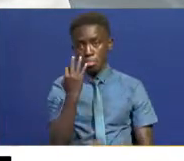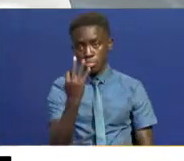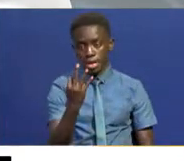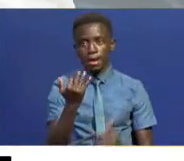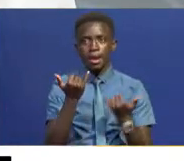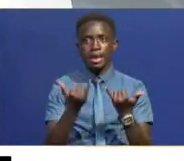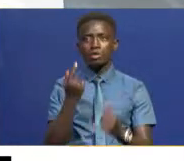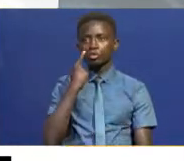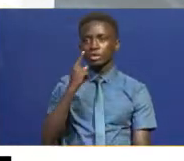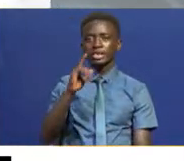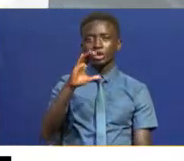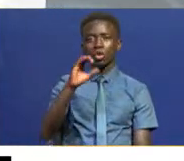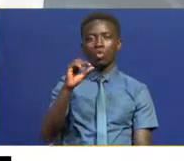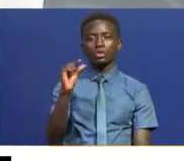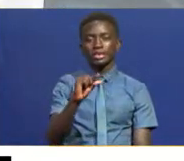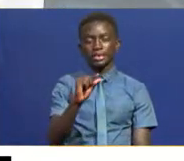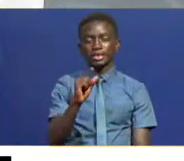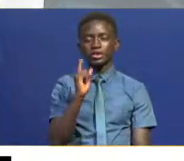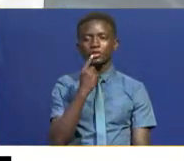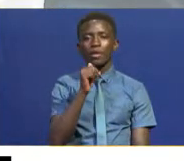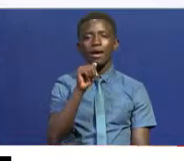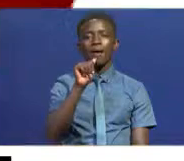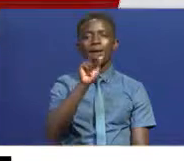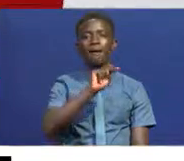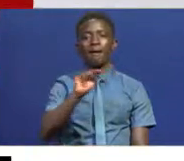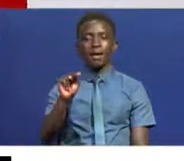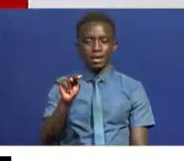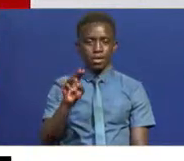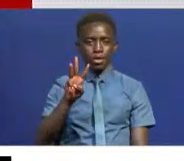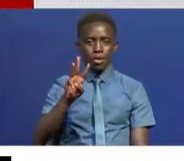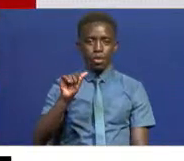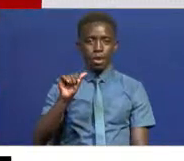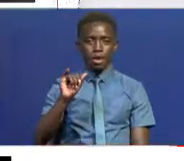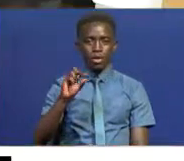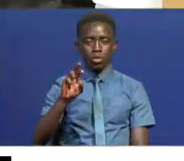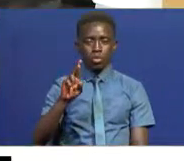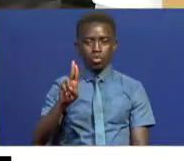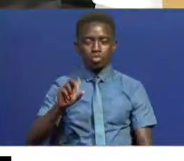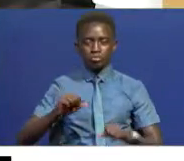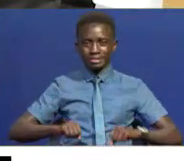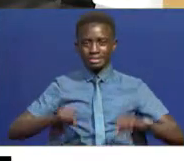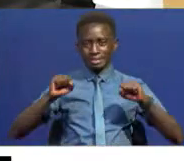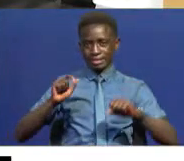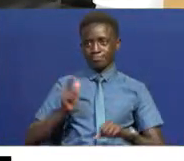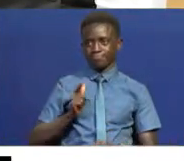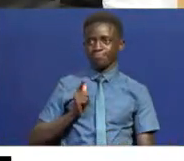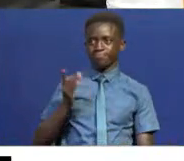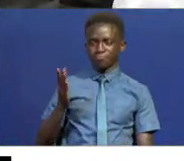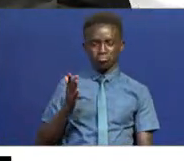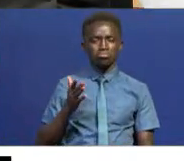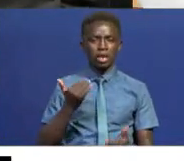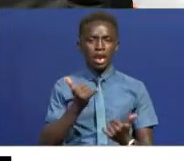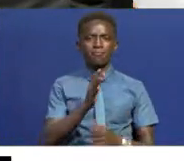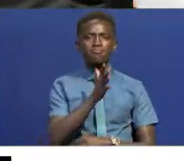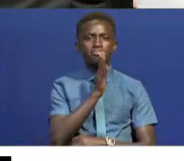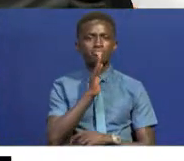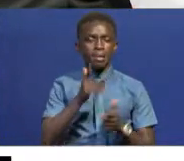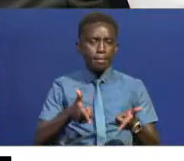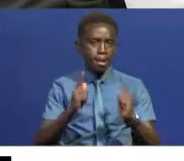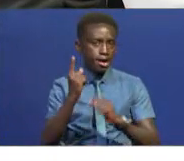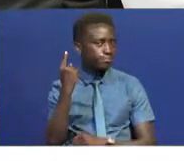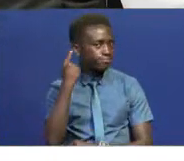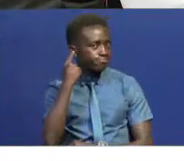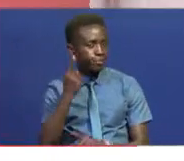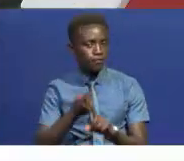of Governors Chair Anne Waiguru is currently speaking. Let's cross over and listen in.